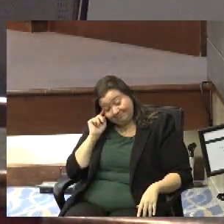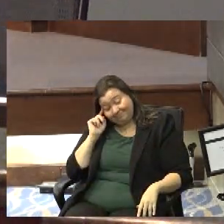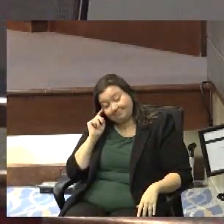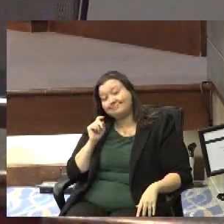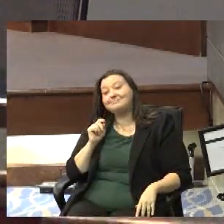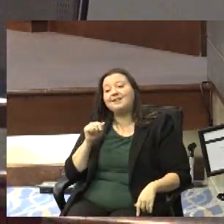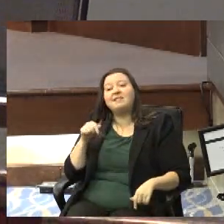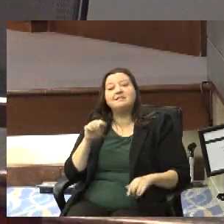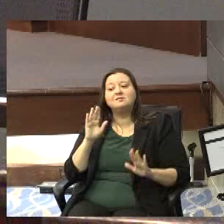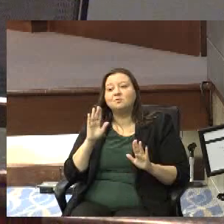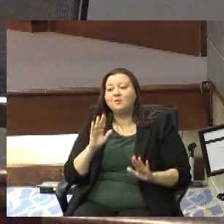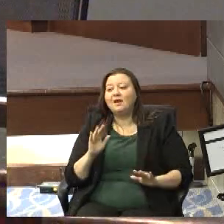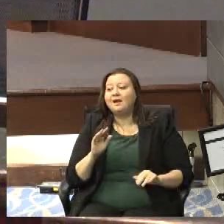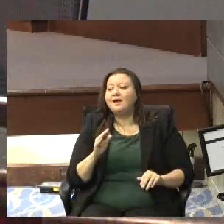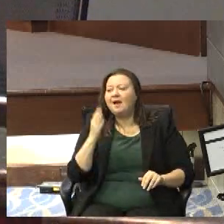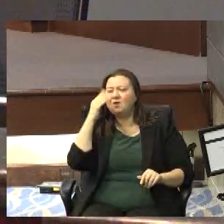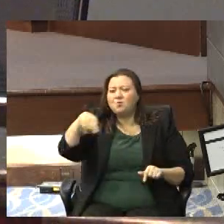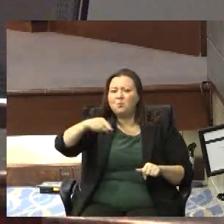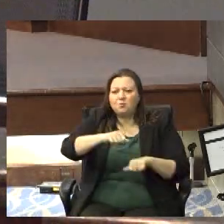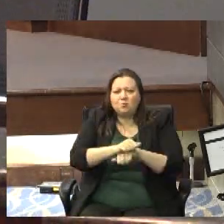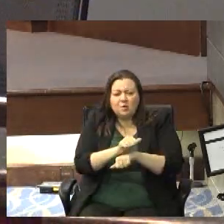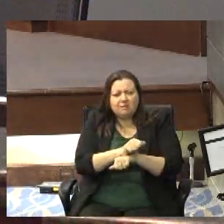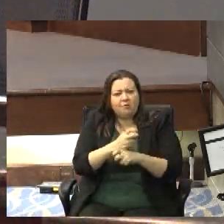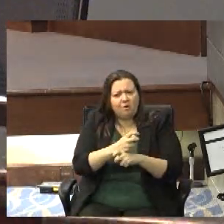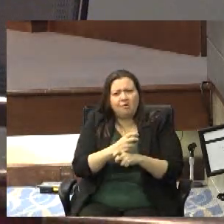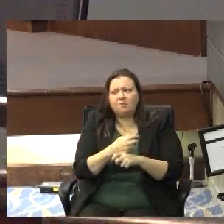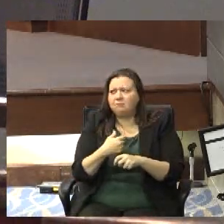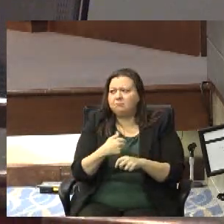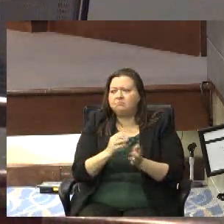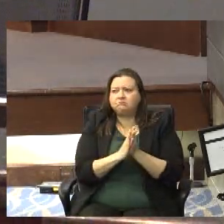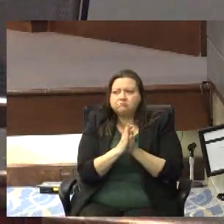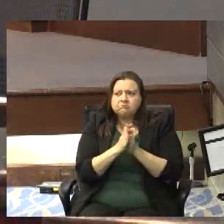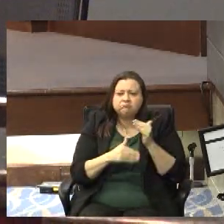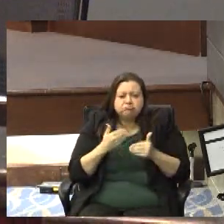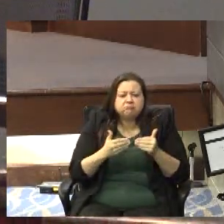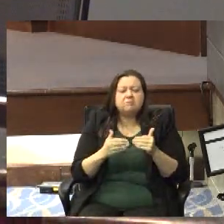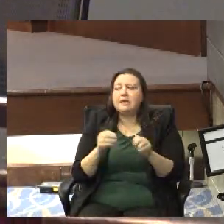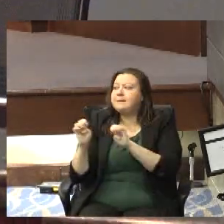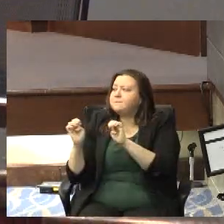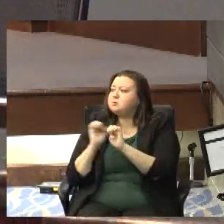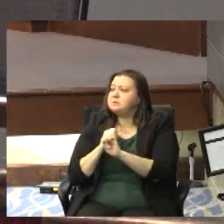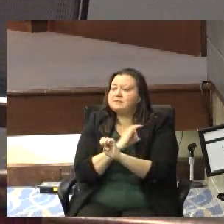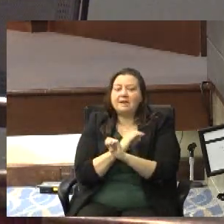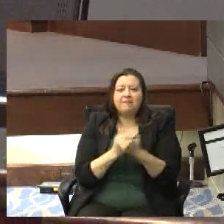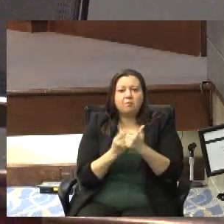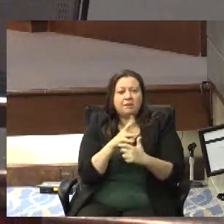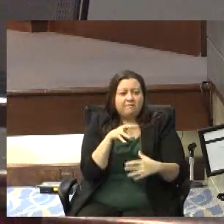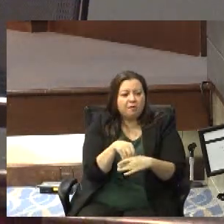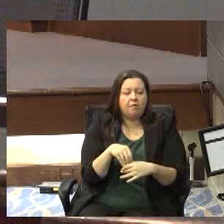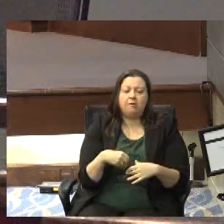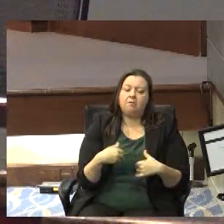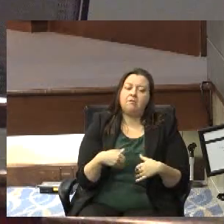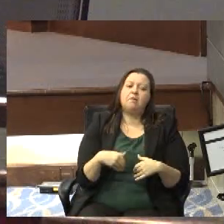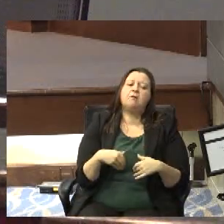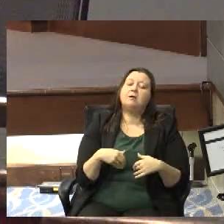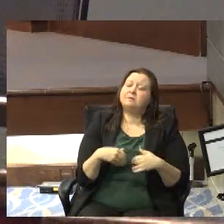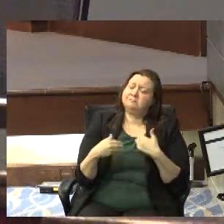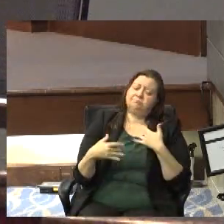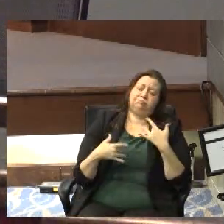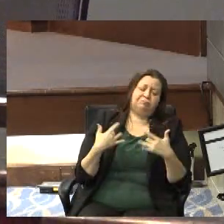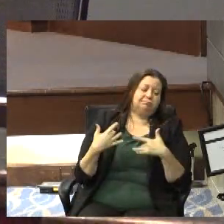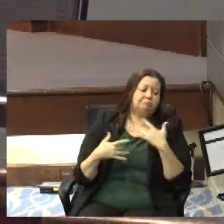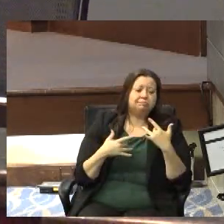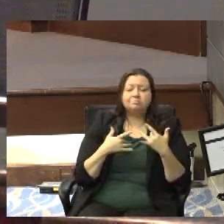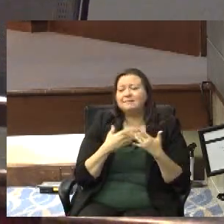But this is all great. I know that you all are working 90 to nothing and all the emergency staff and everybody that is involved, but we are incredibly excited